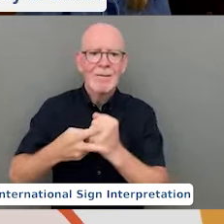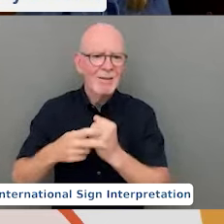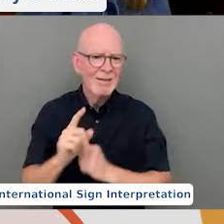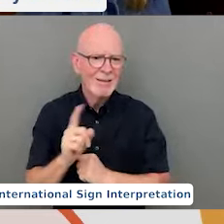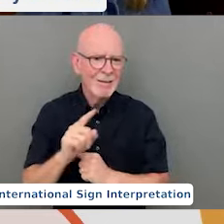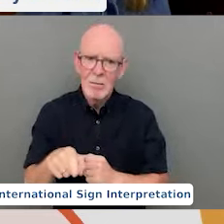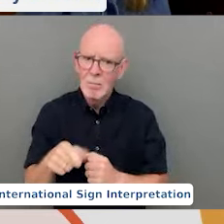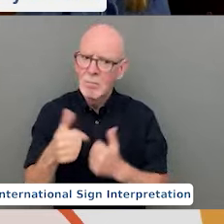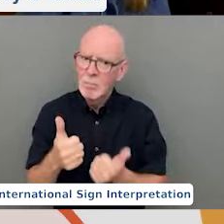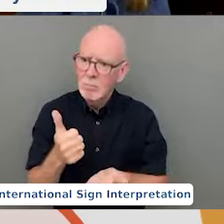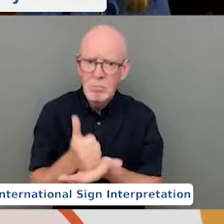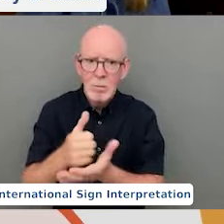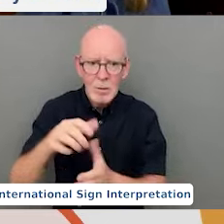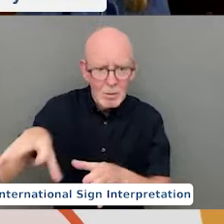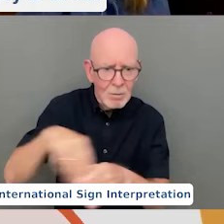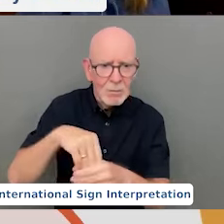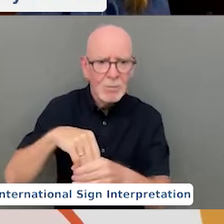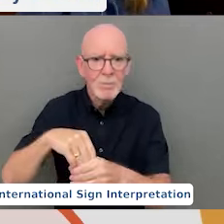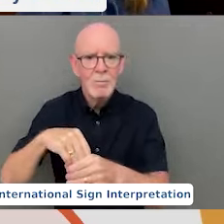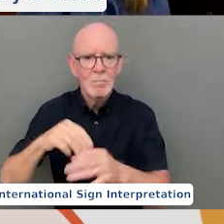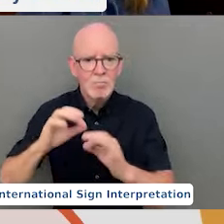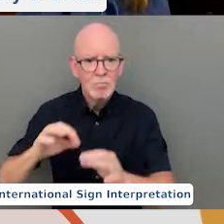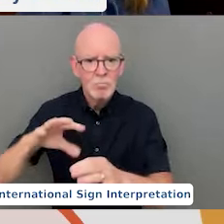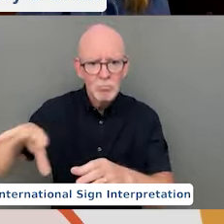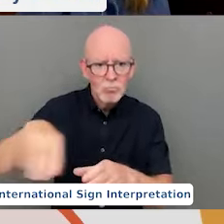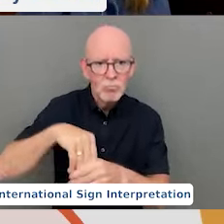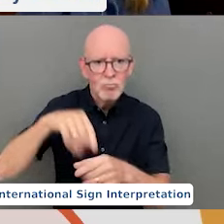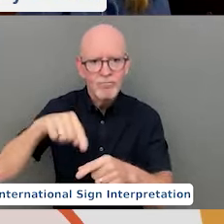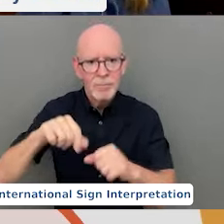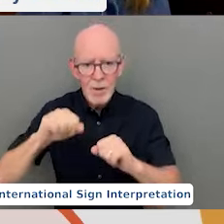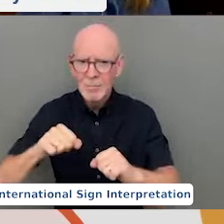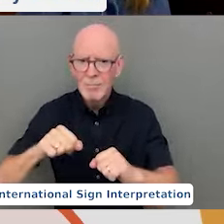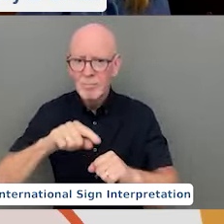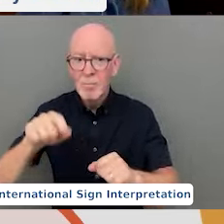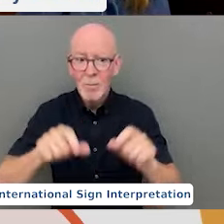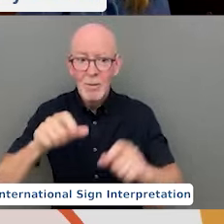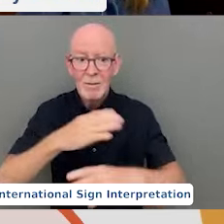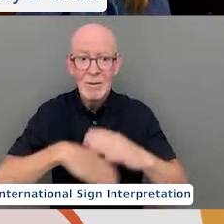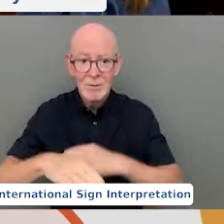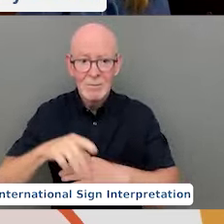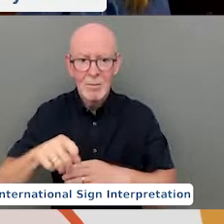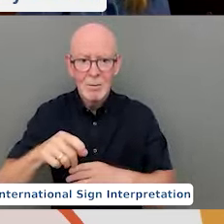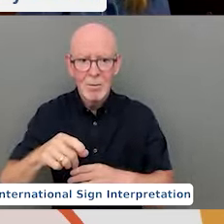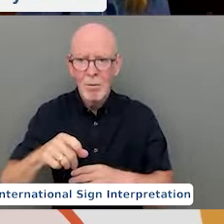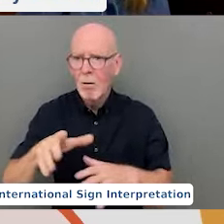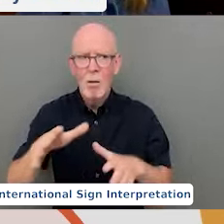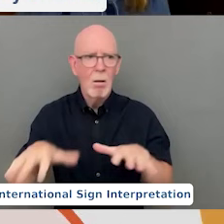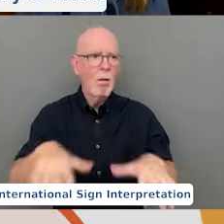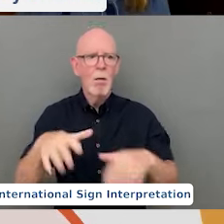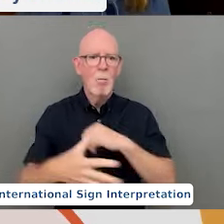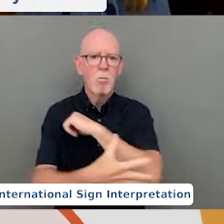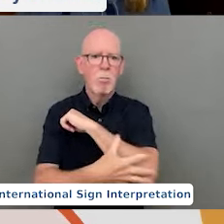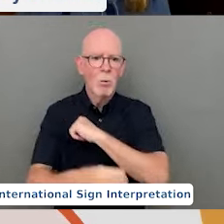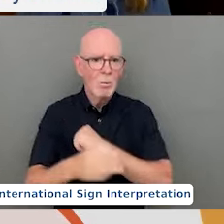is essential to ensure people with disability are not living in poverty and can access essential services such as healthcare,